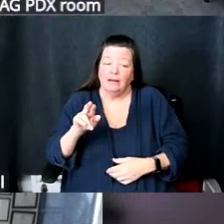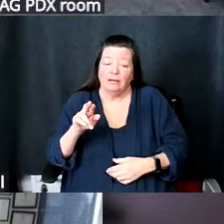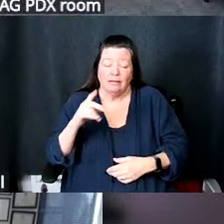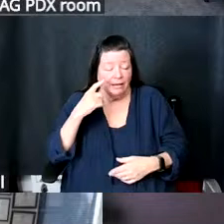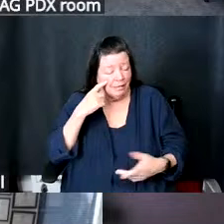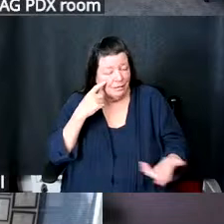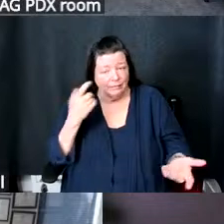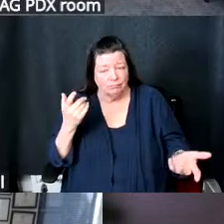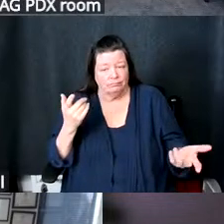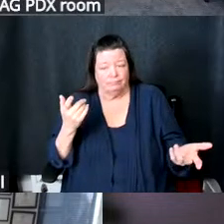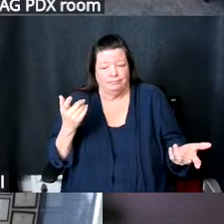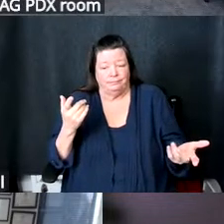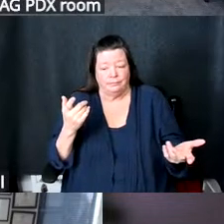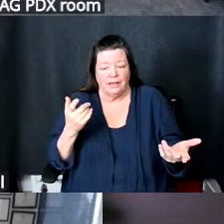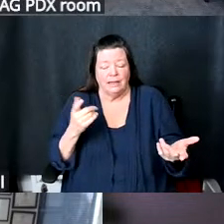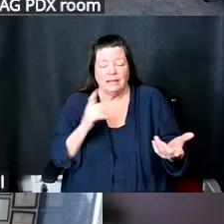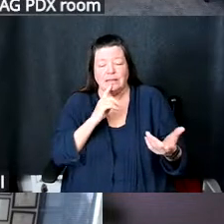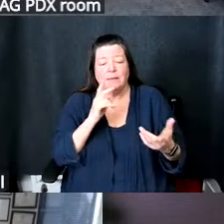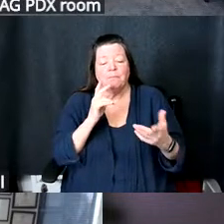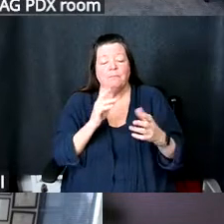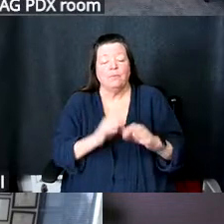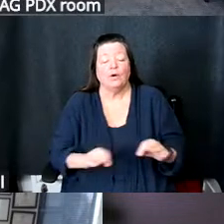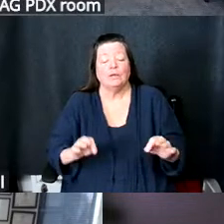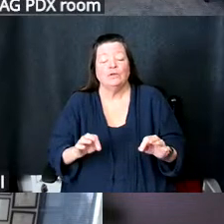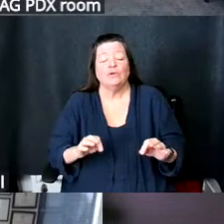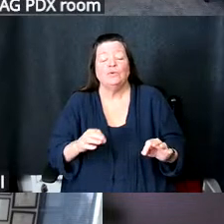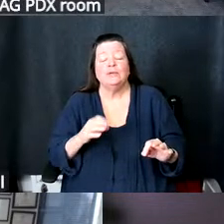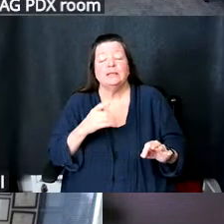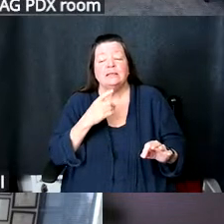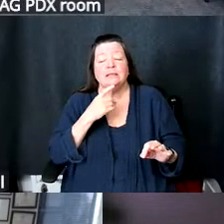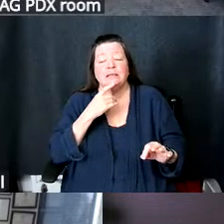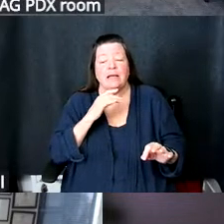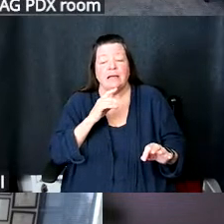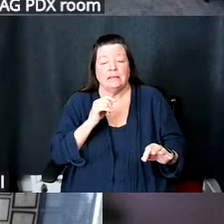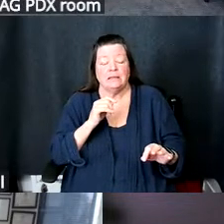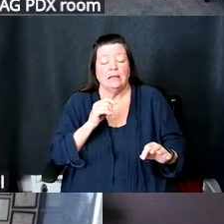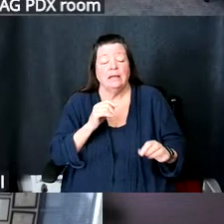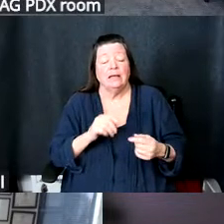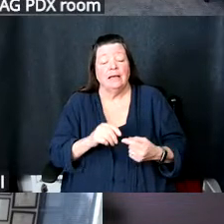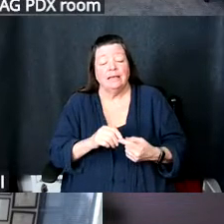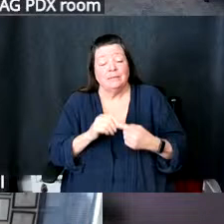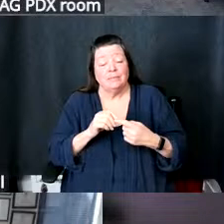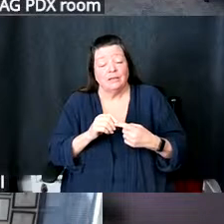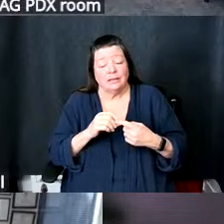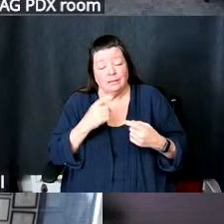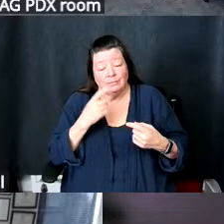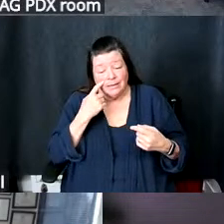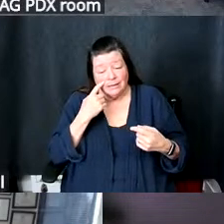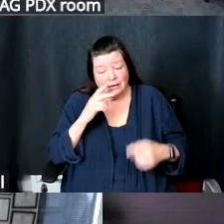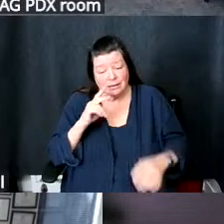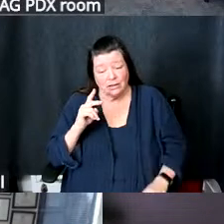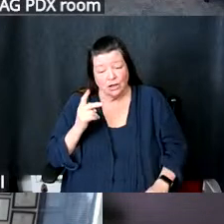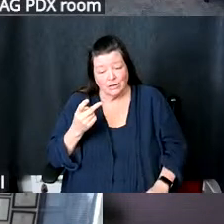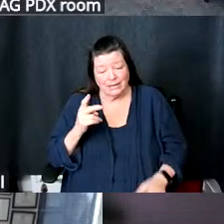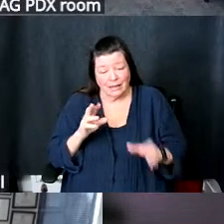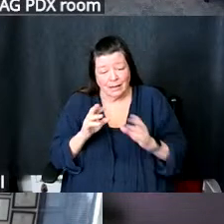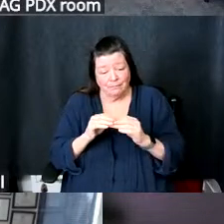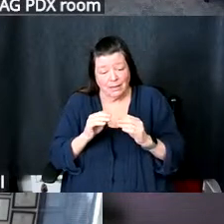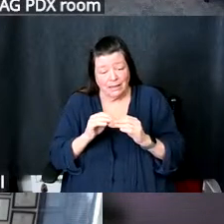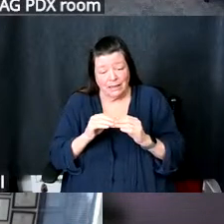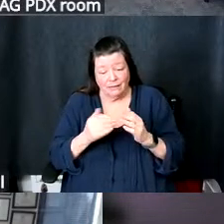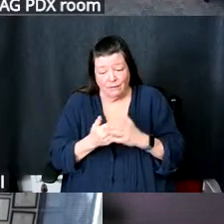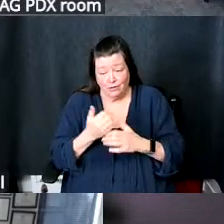that's just important to name, especially given, this is just our second meeting of the new